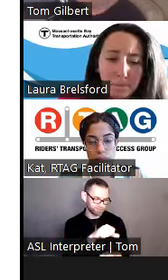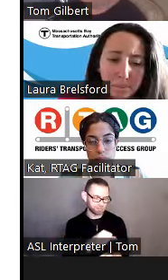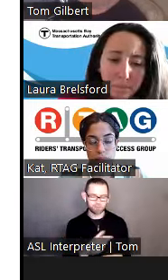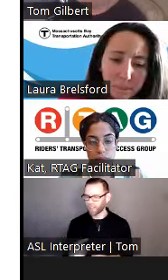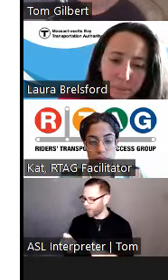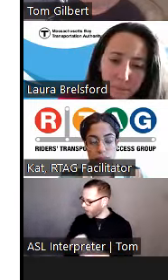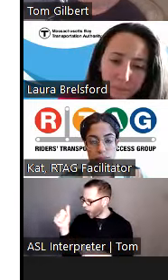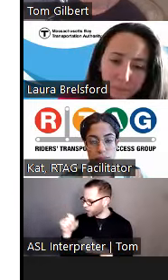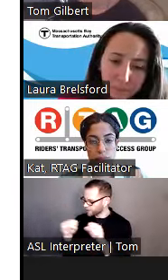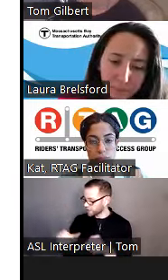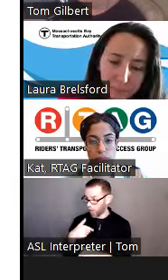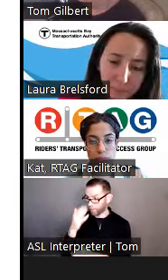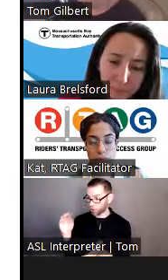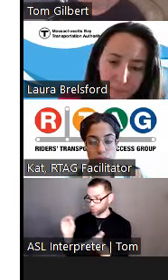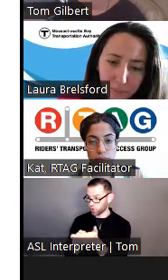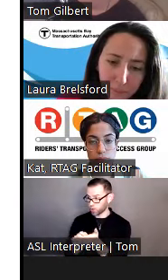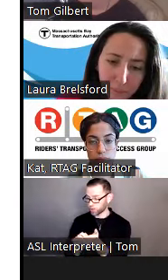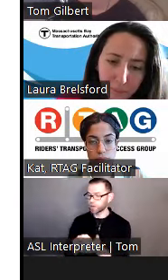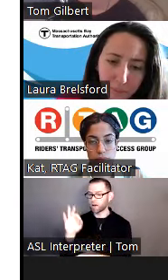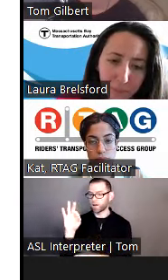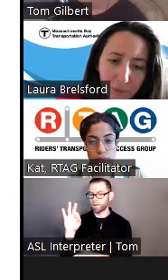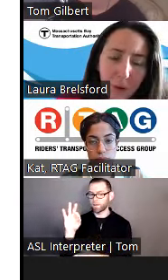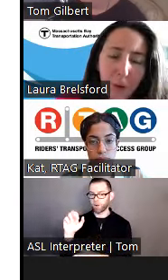I forgot to put on that list was Forest Hills.